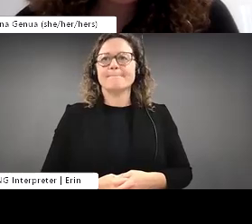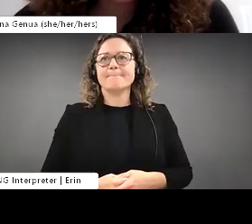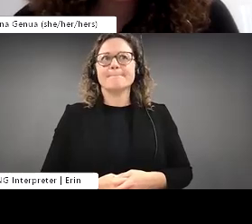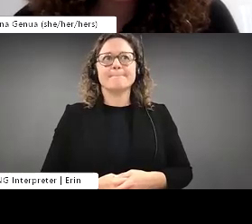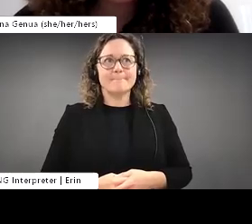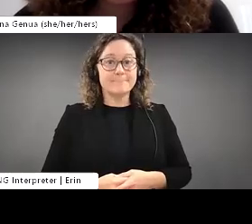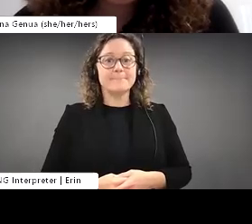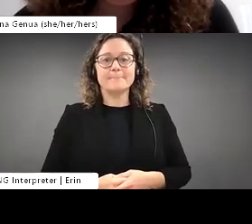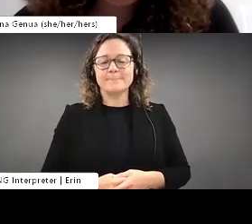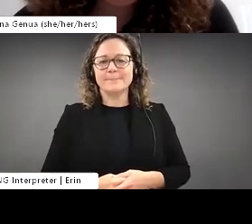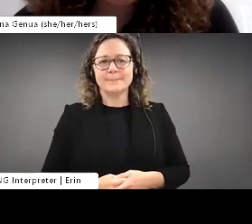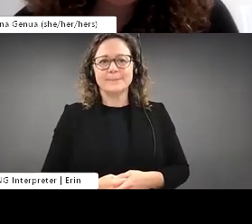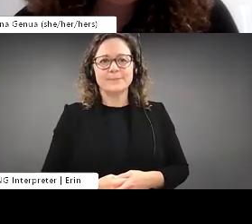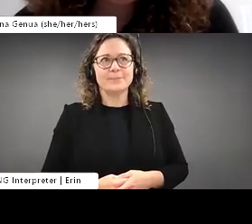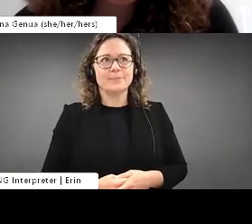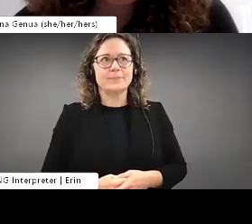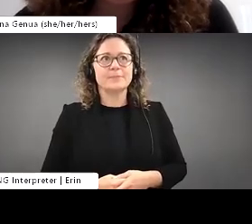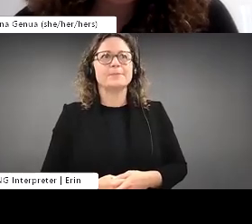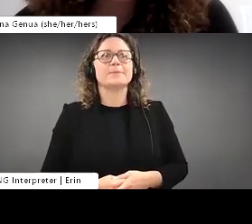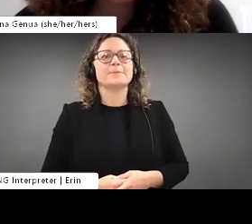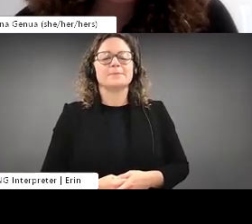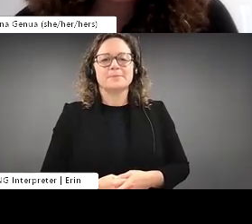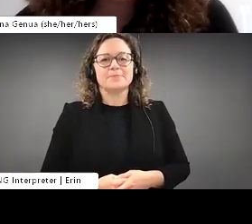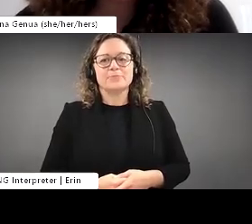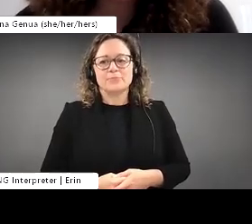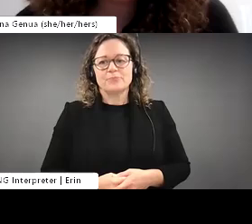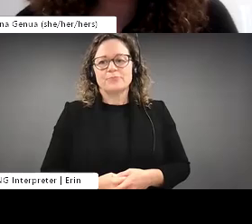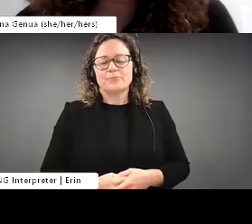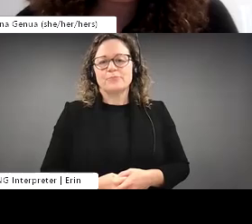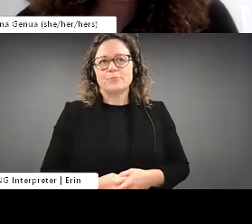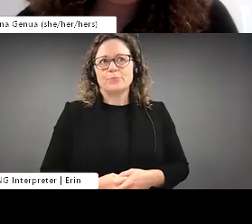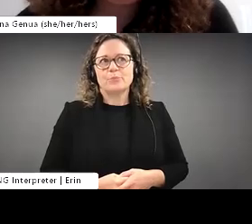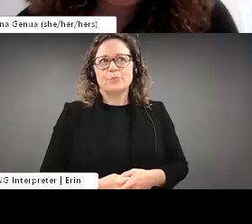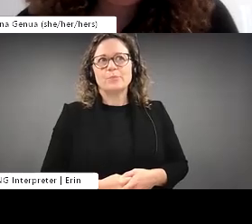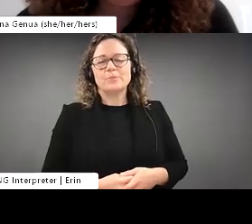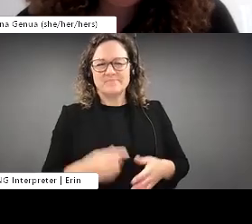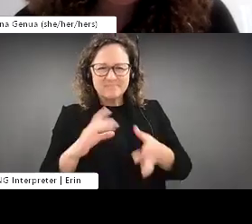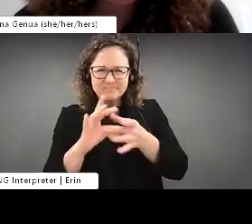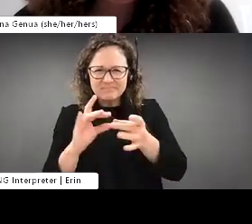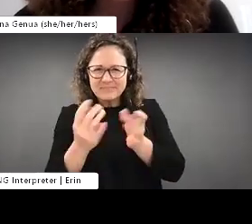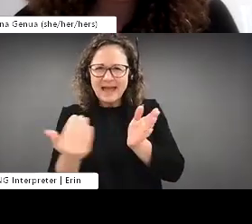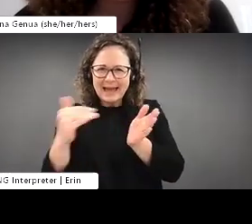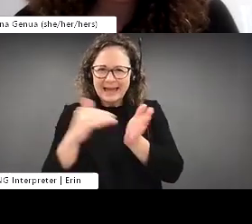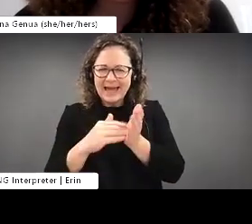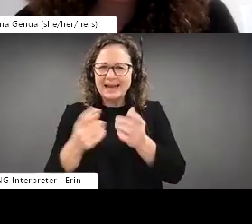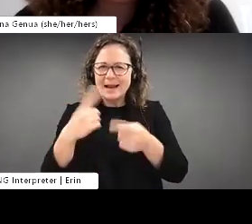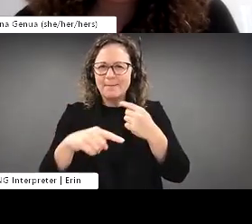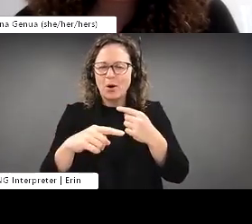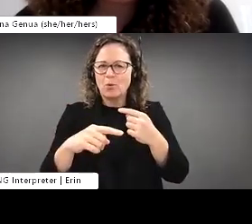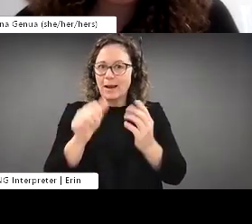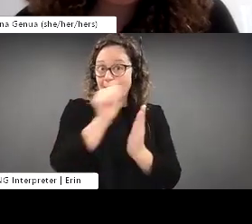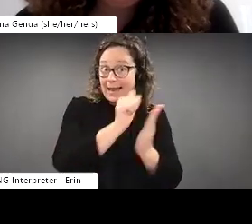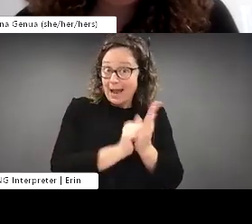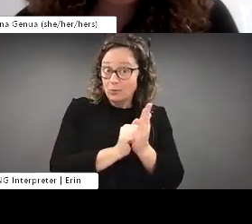All right. So earlier on in the presentation, we spoke about the types of bank accounts. So we spoke